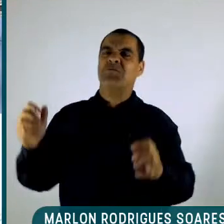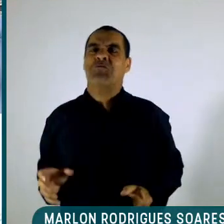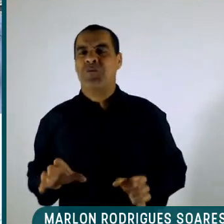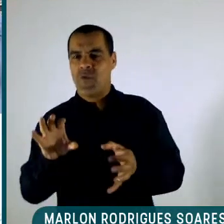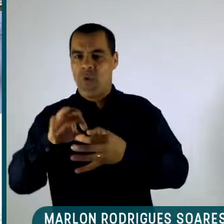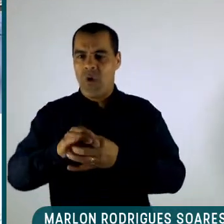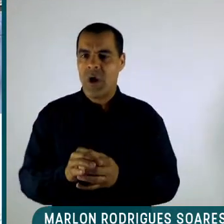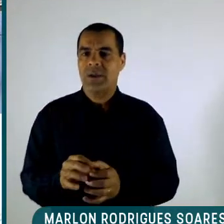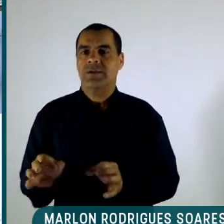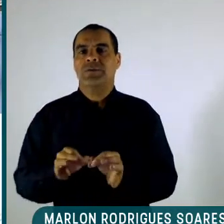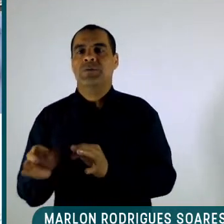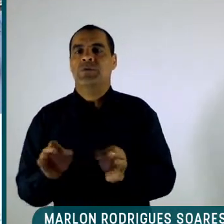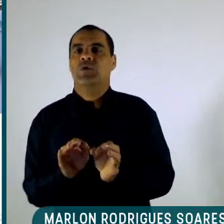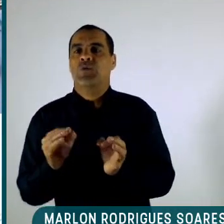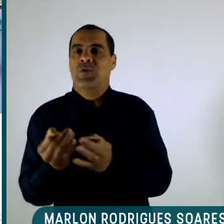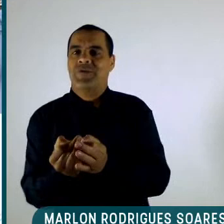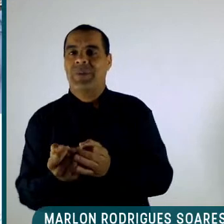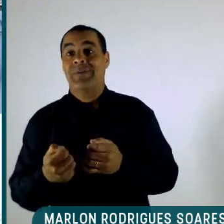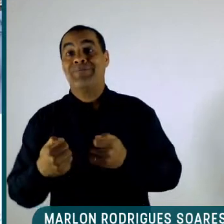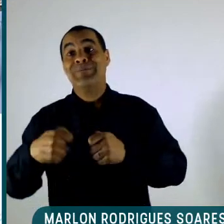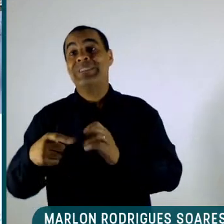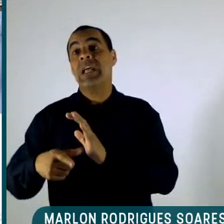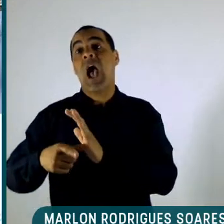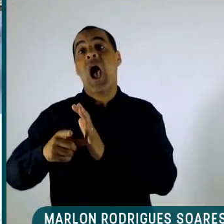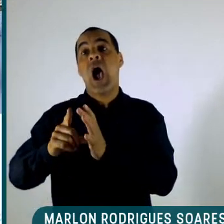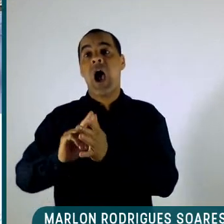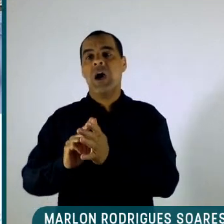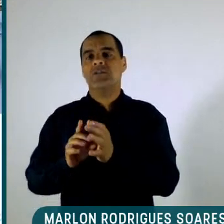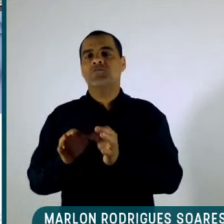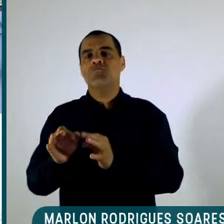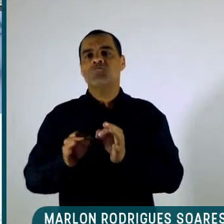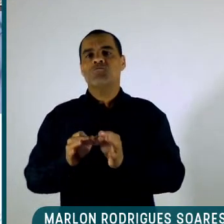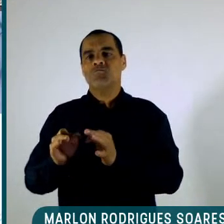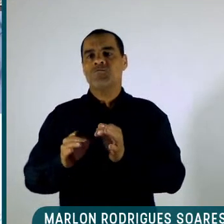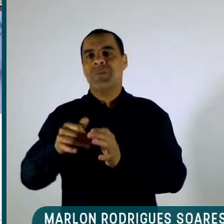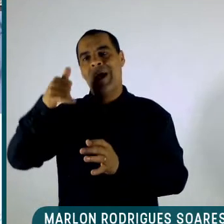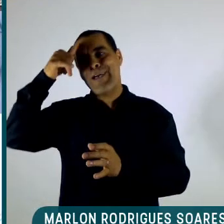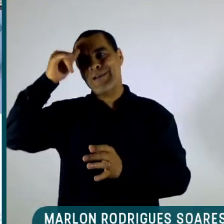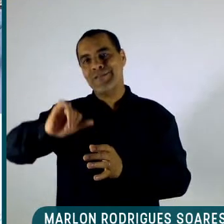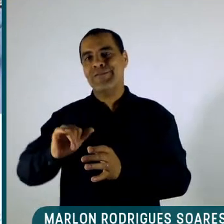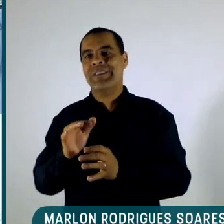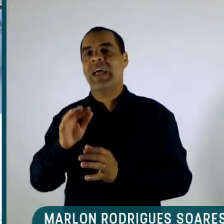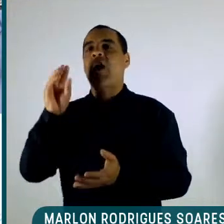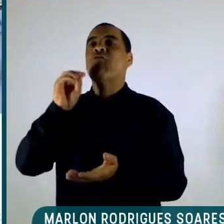but there's a prevention process that we can work on.